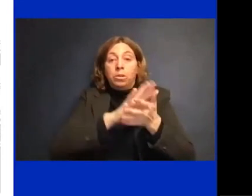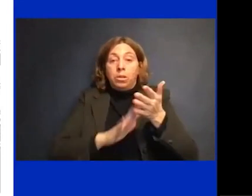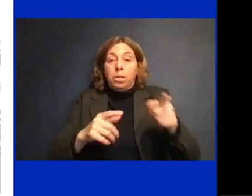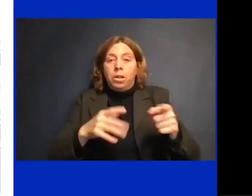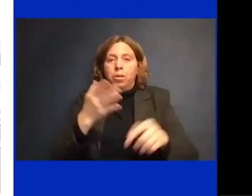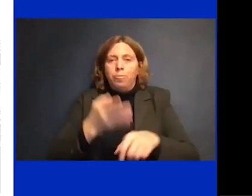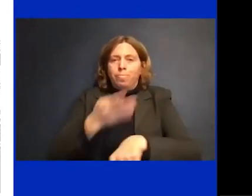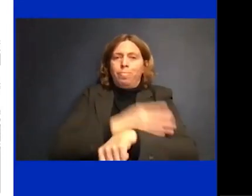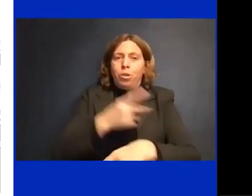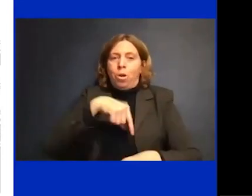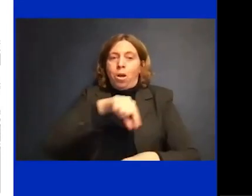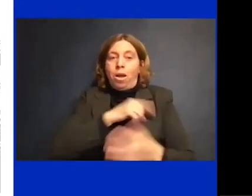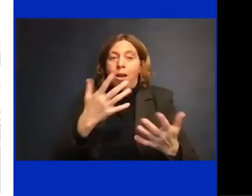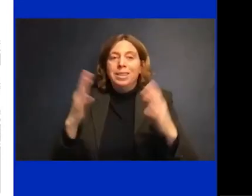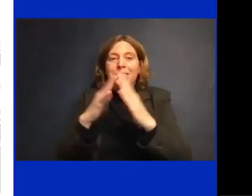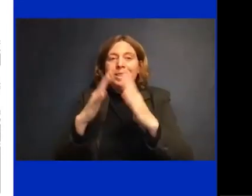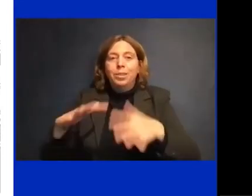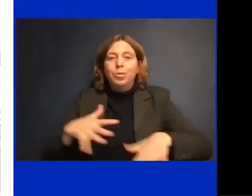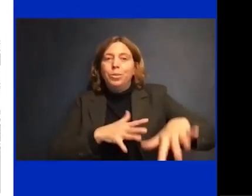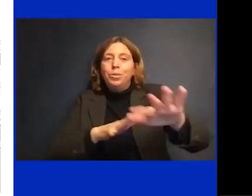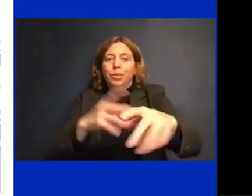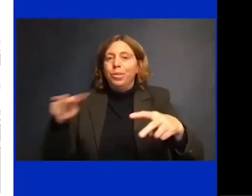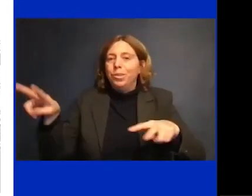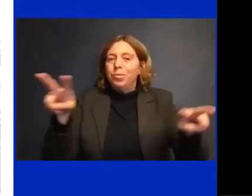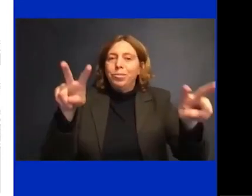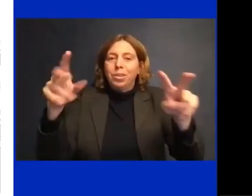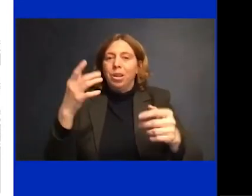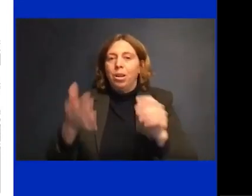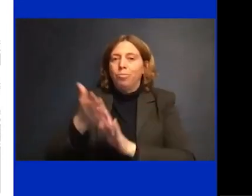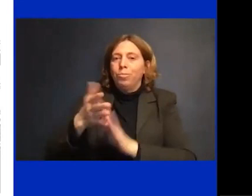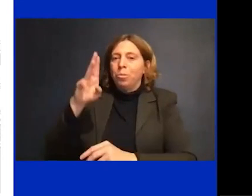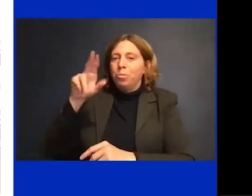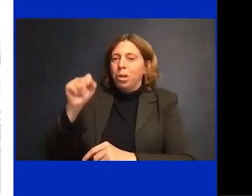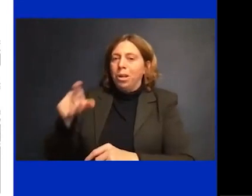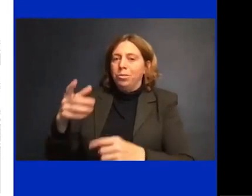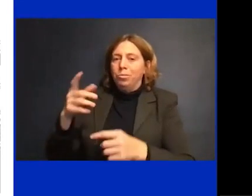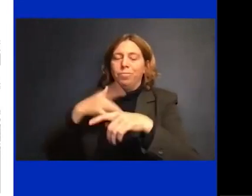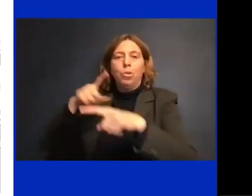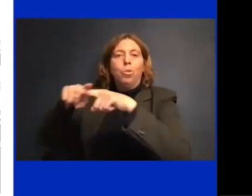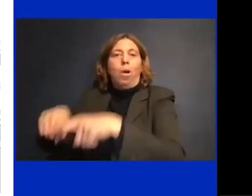the quality of the urban streetscape while optimizing bus reliability.